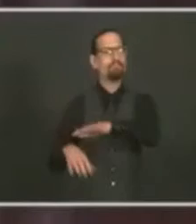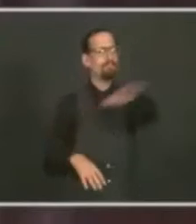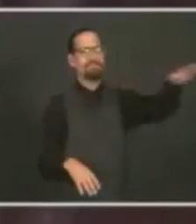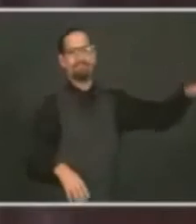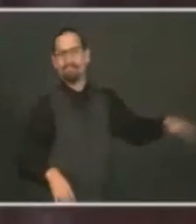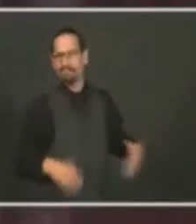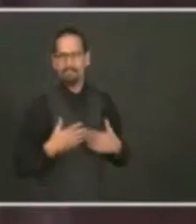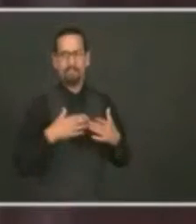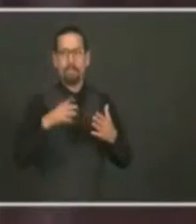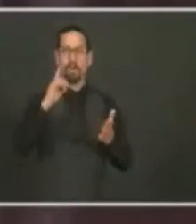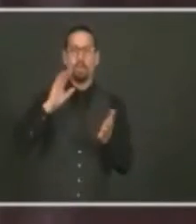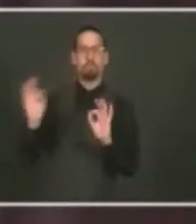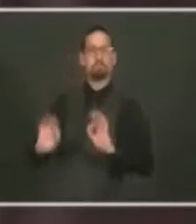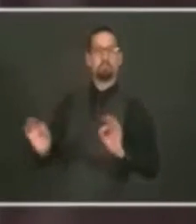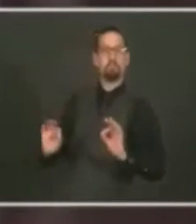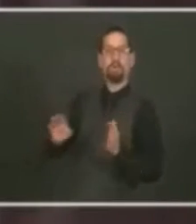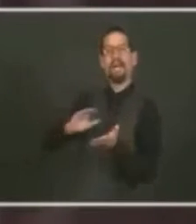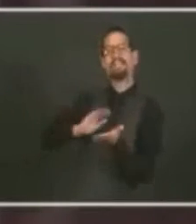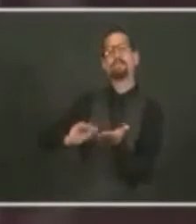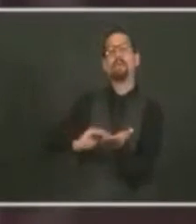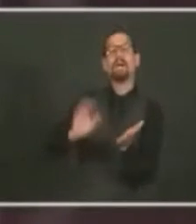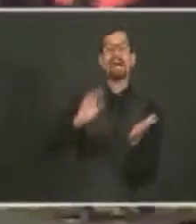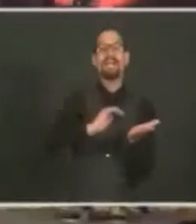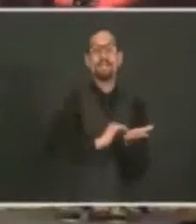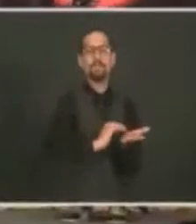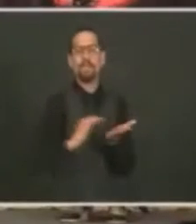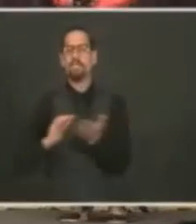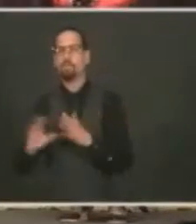wearing their mask just as the governor, just as the president.